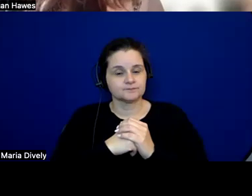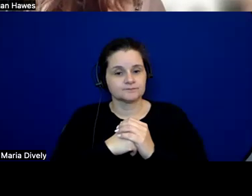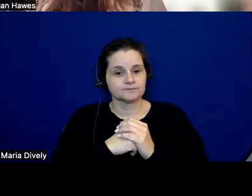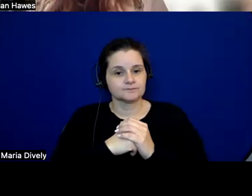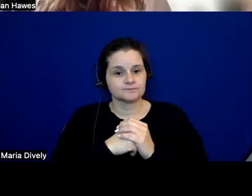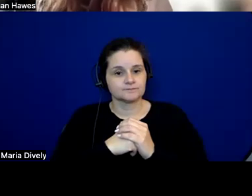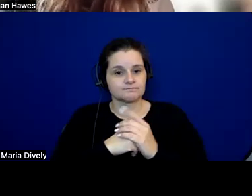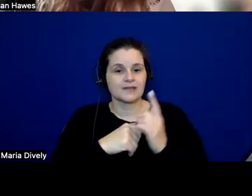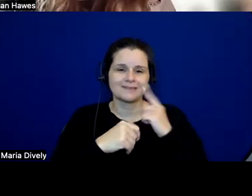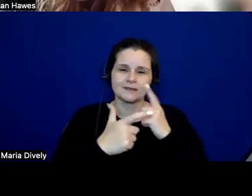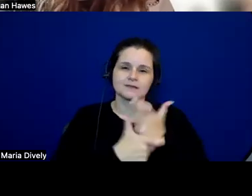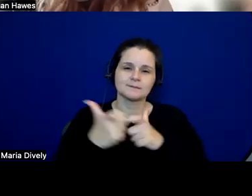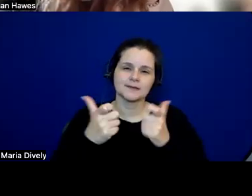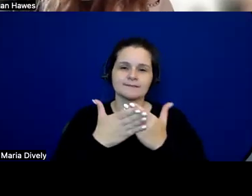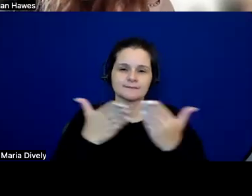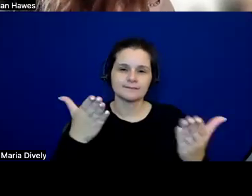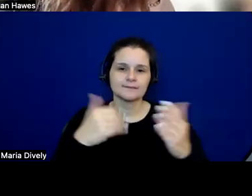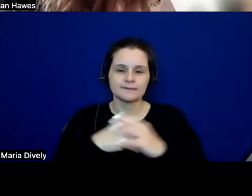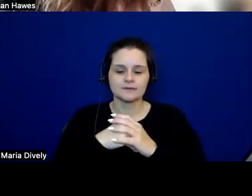I think the biggest thing is that